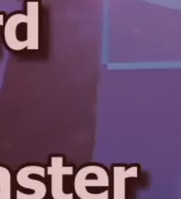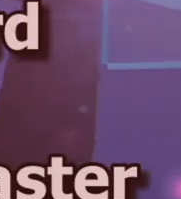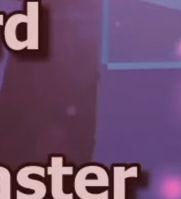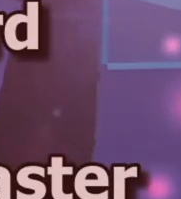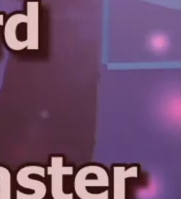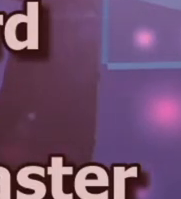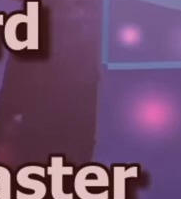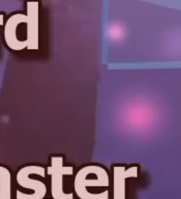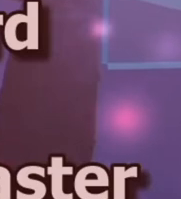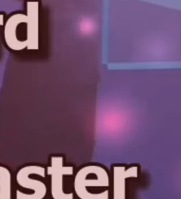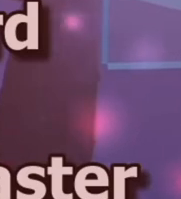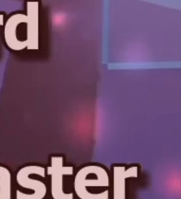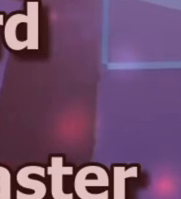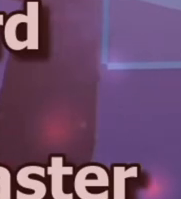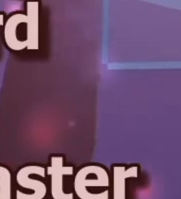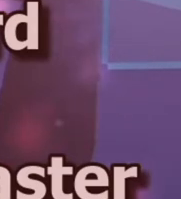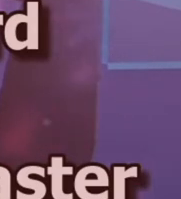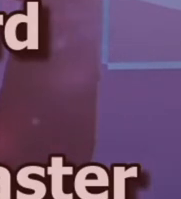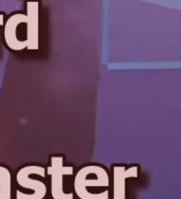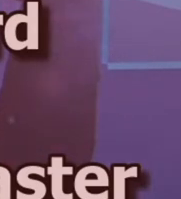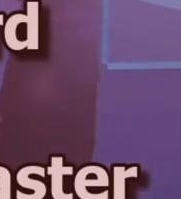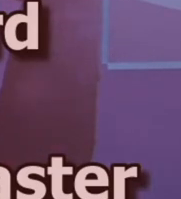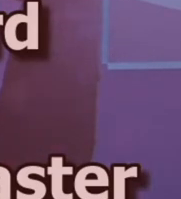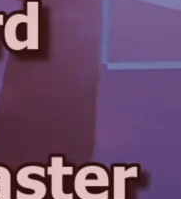set apart for you,